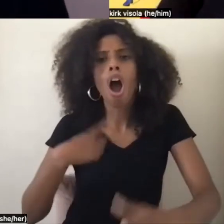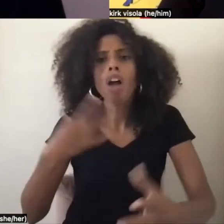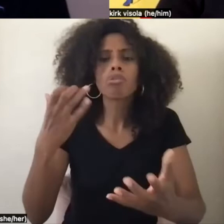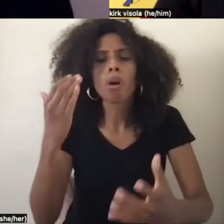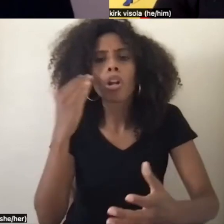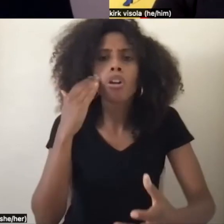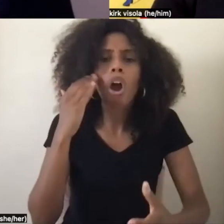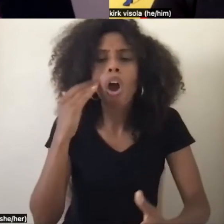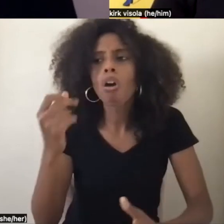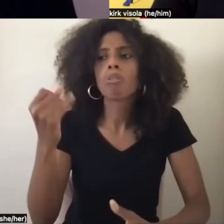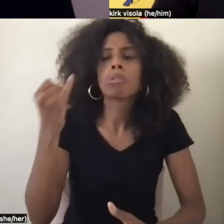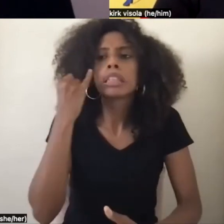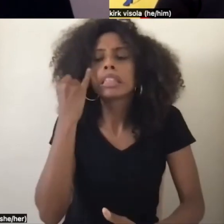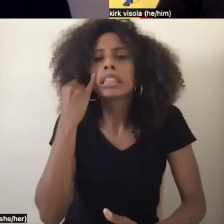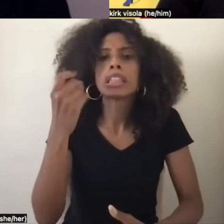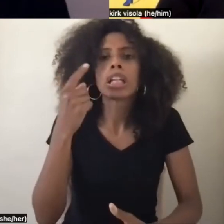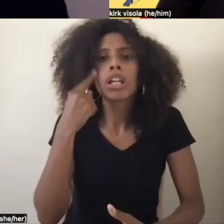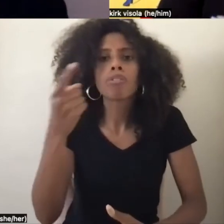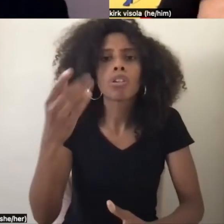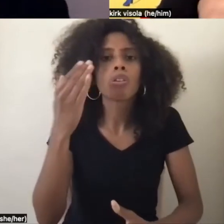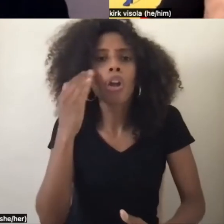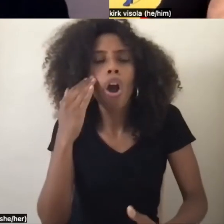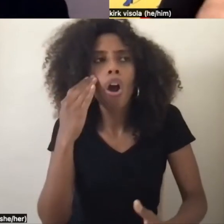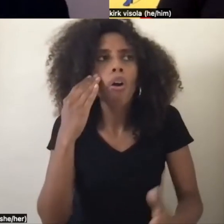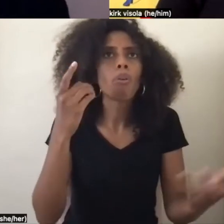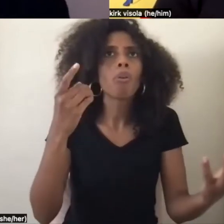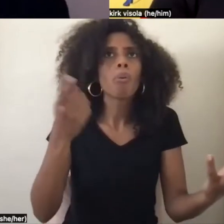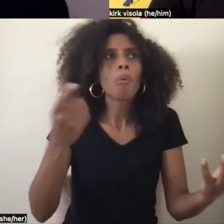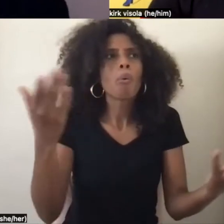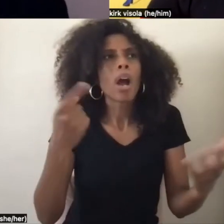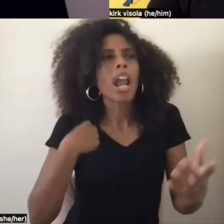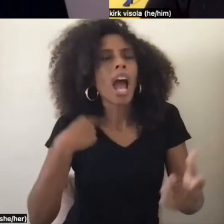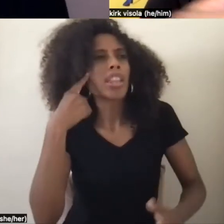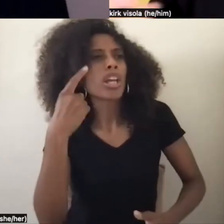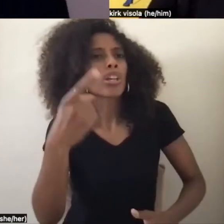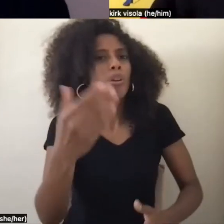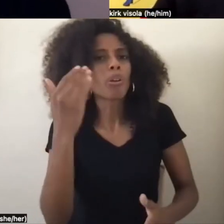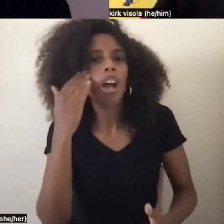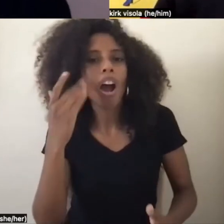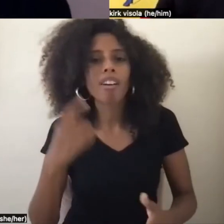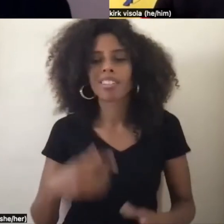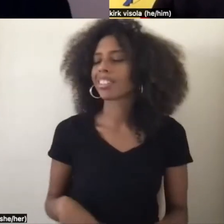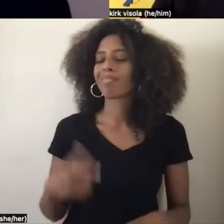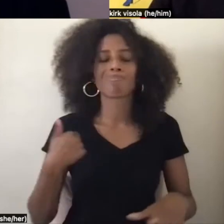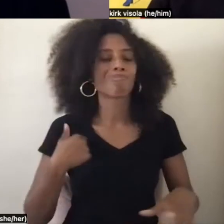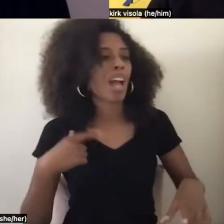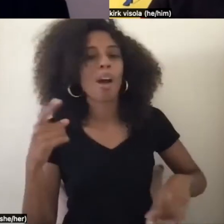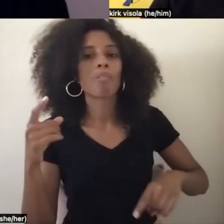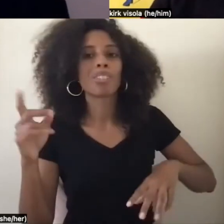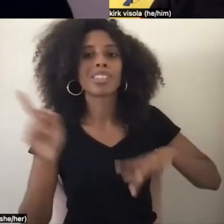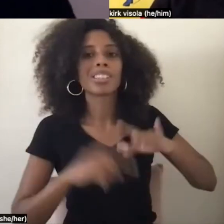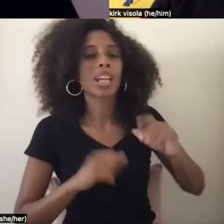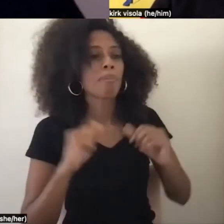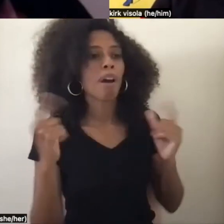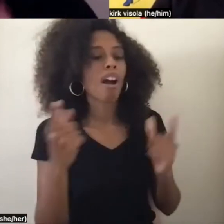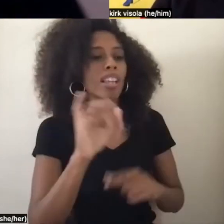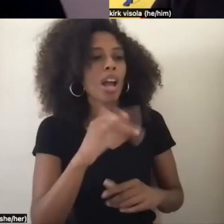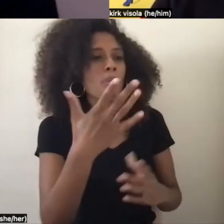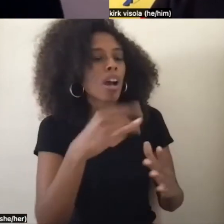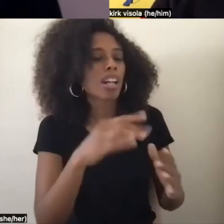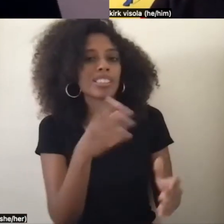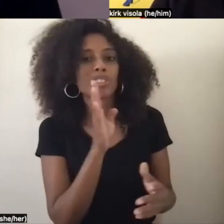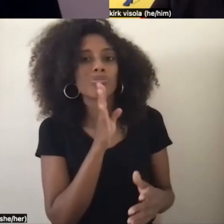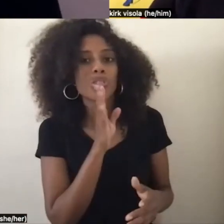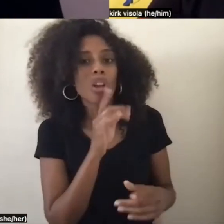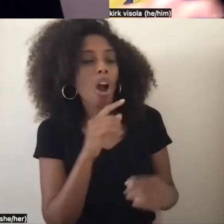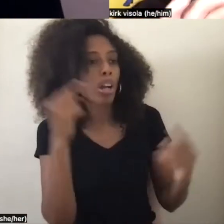I think you know that you know. It's like, I want to skip all that. Just see what your talking point is that you heard on Fox